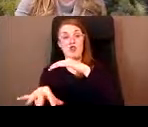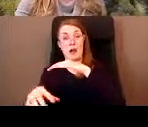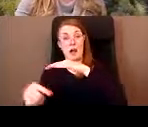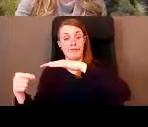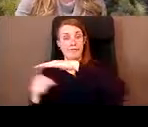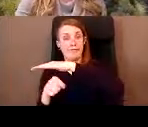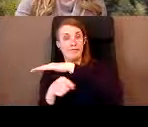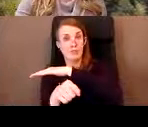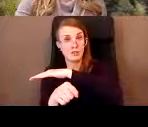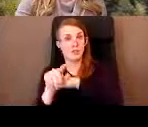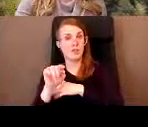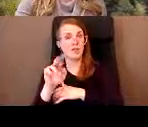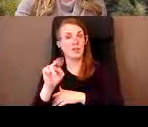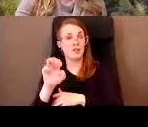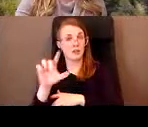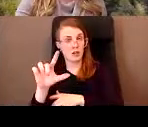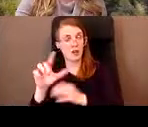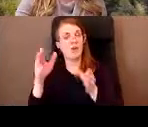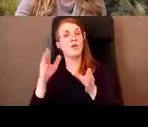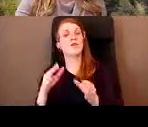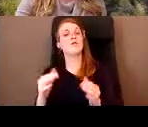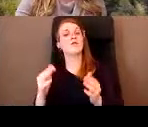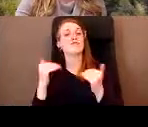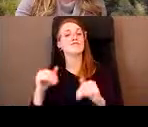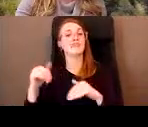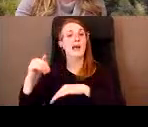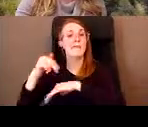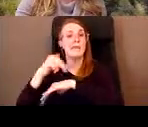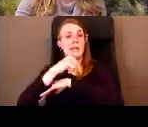We have a pedestrian bridge, as you saw in that section.